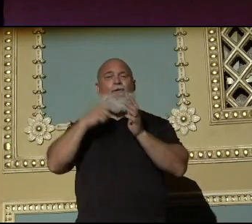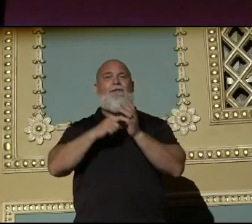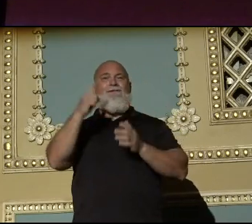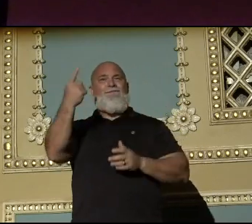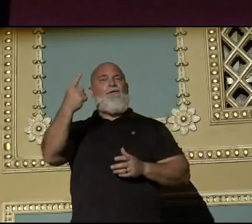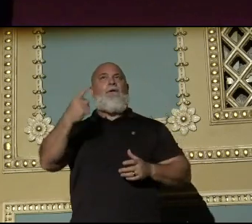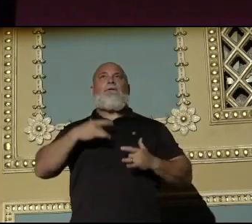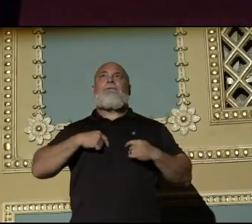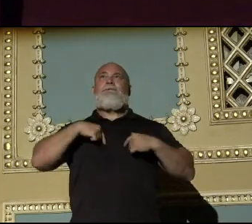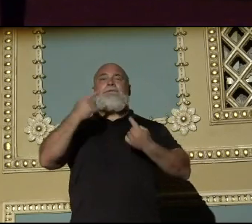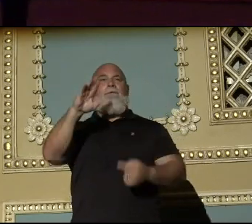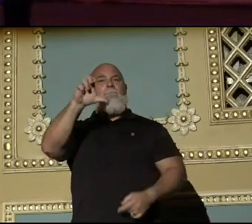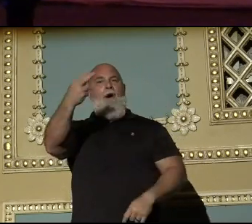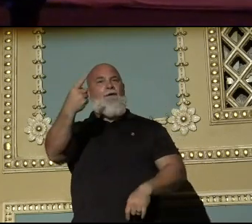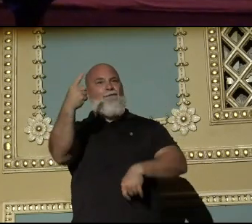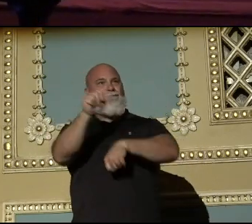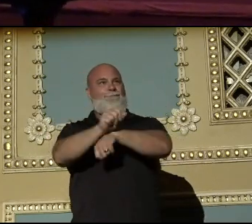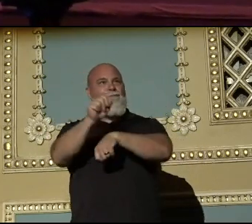gig I've had since March.